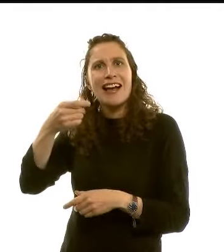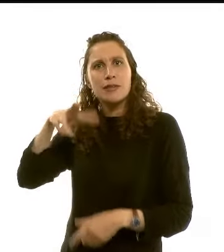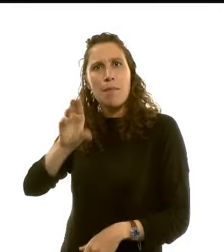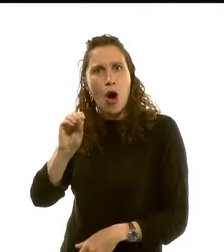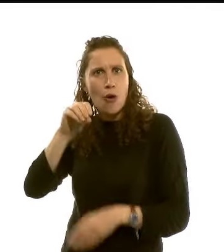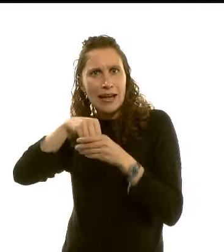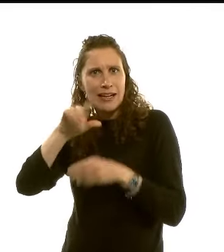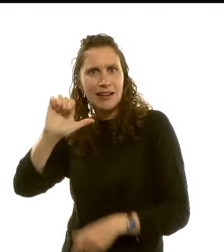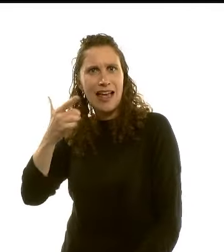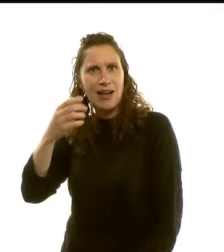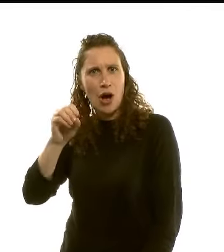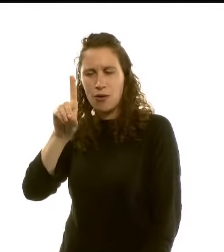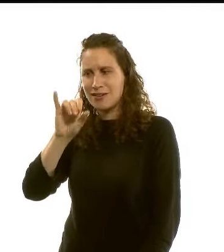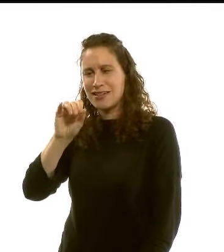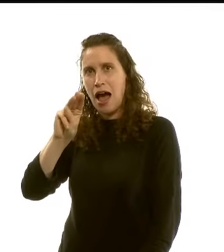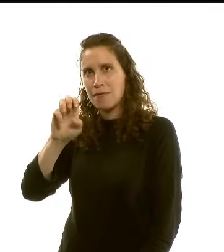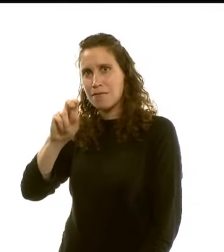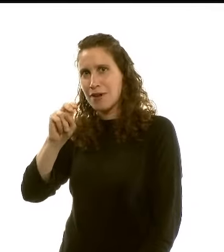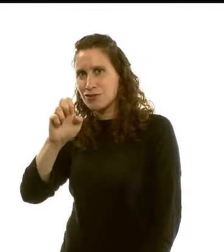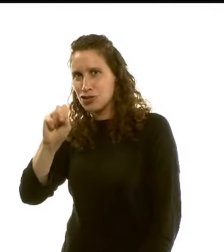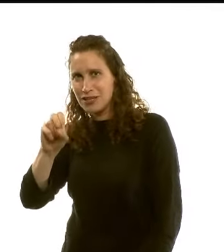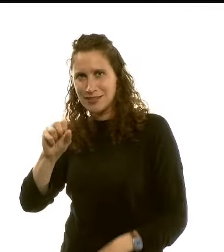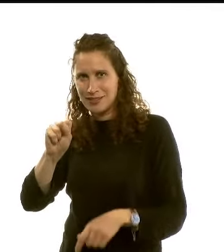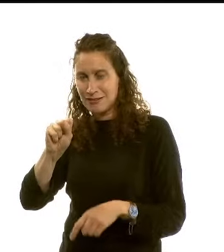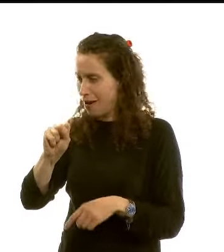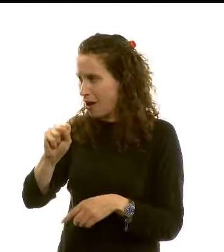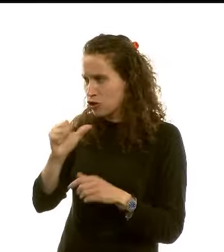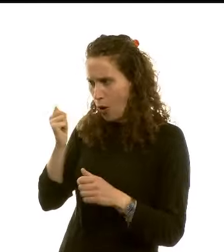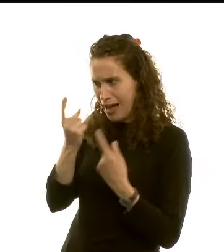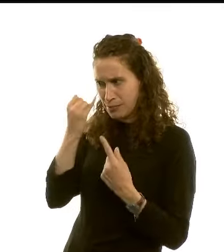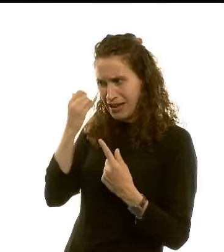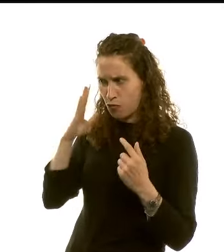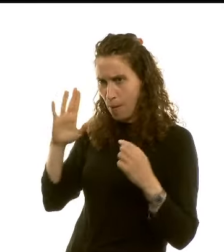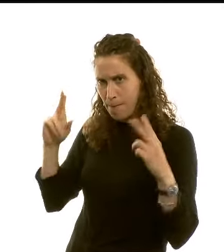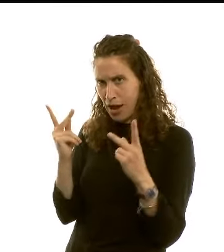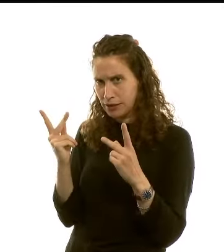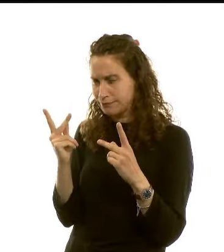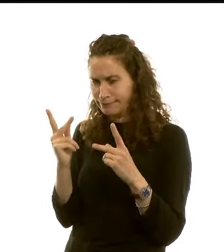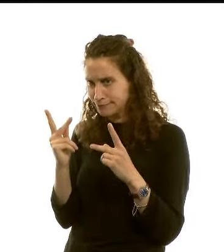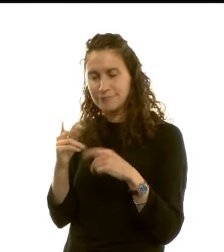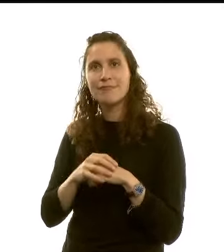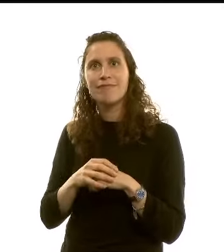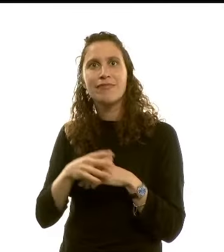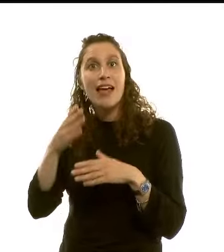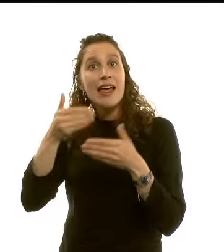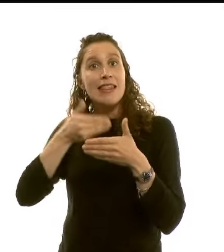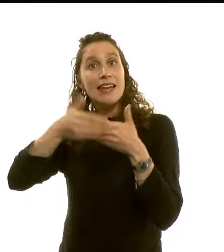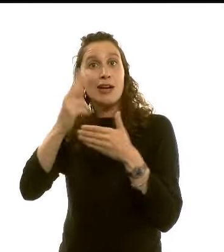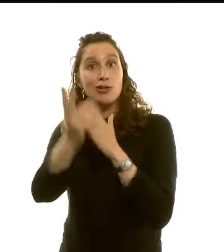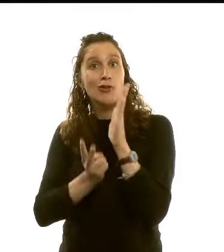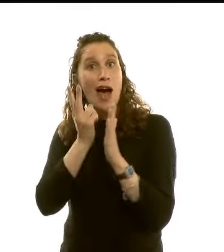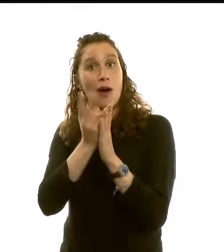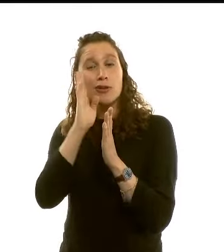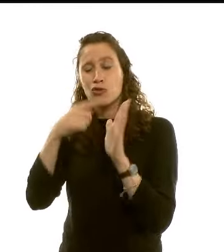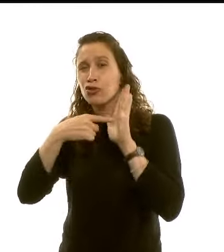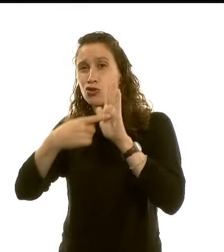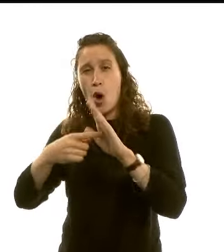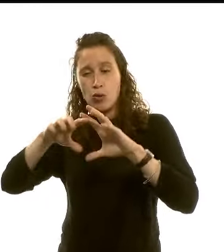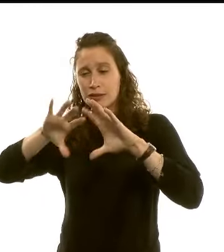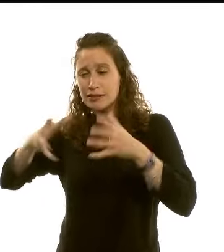Dimensions. Thank you, and please don't ask me if it's coming back. Understood. It's not. For the next 2 hours, we will be sharing with you exciting new set